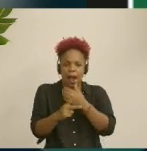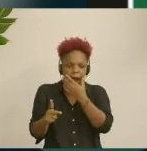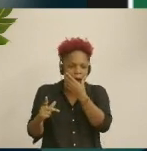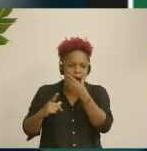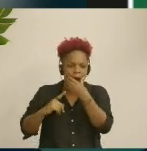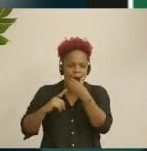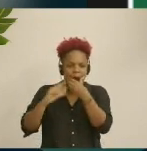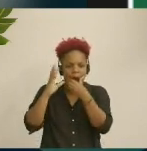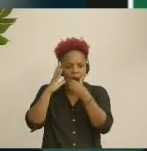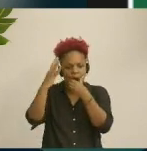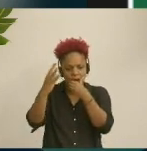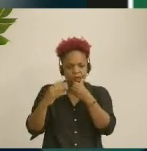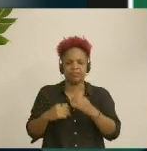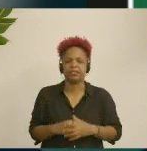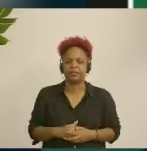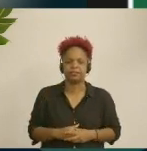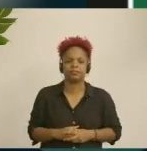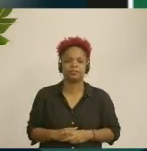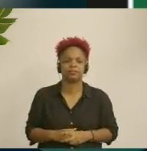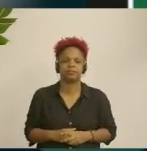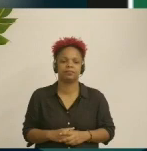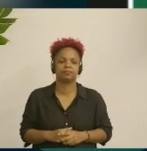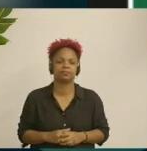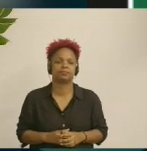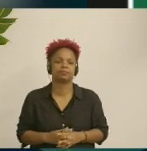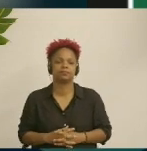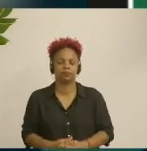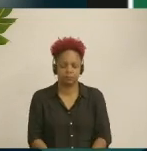decisions? Thank you very much.